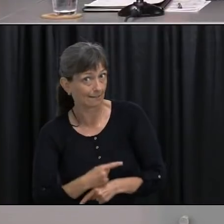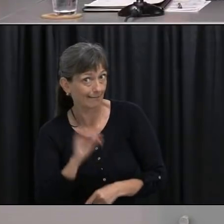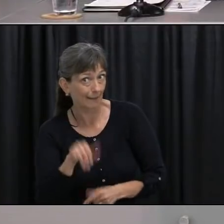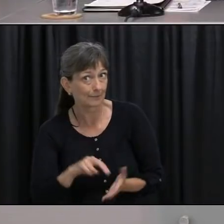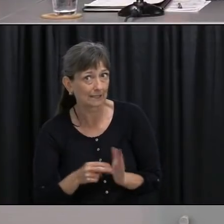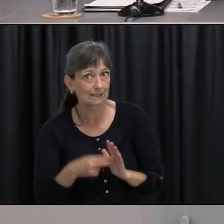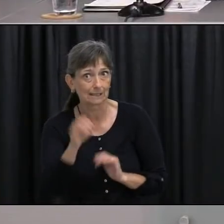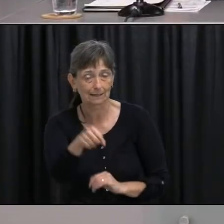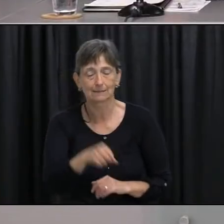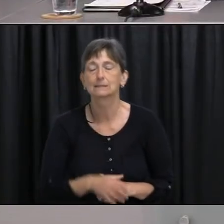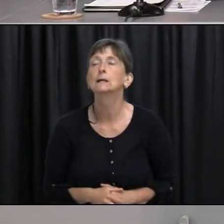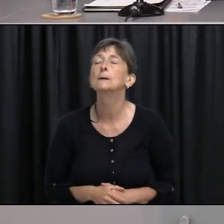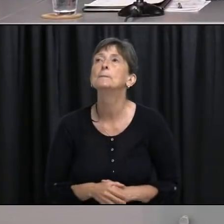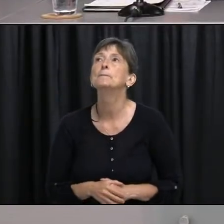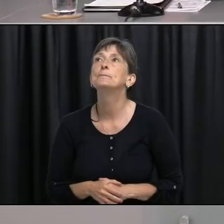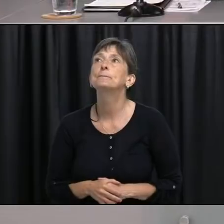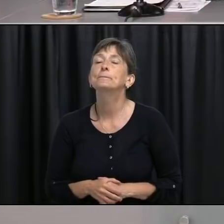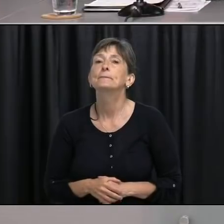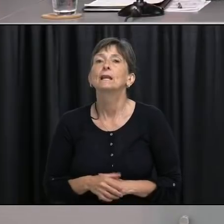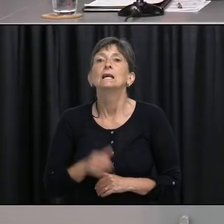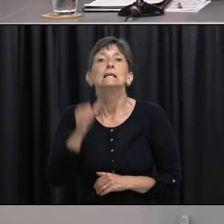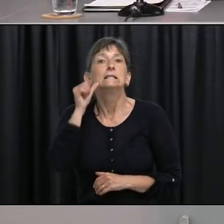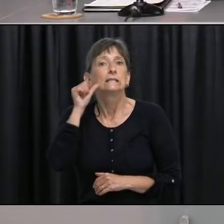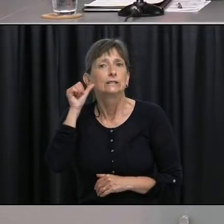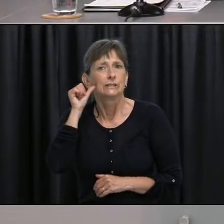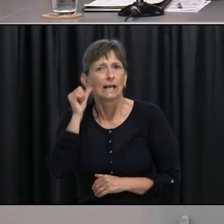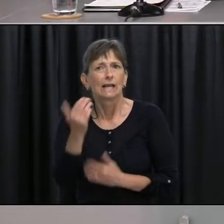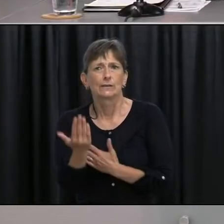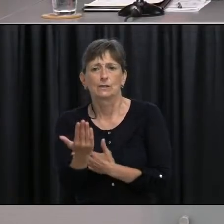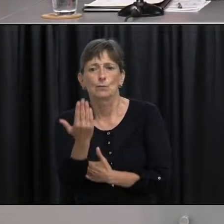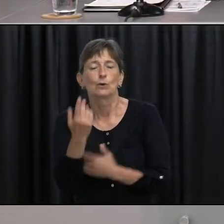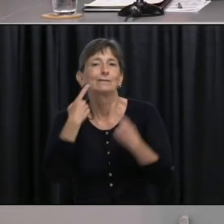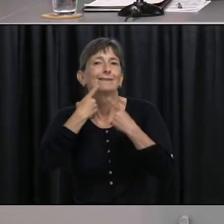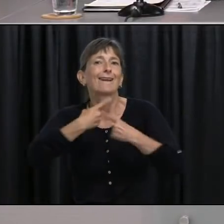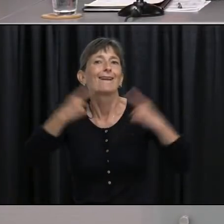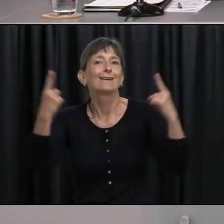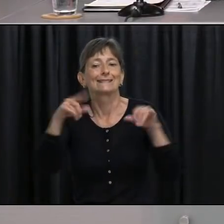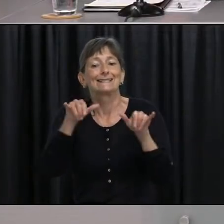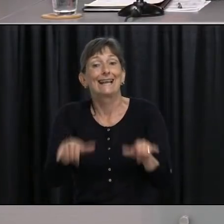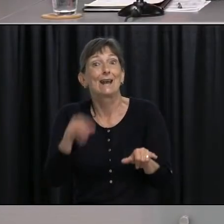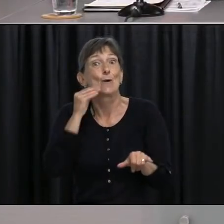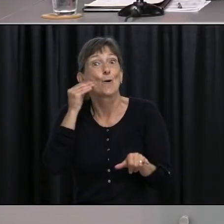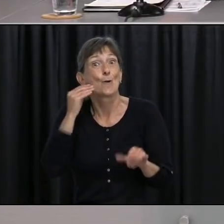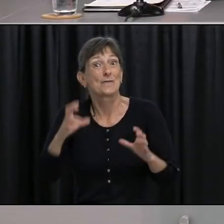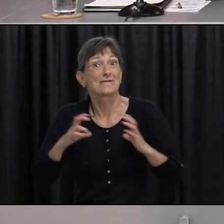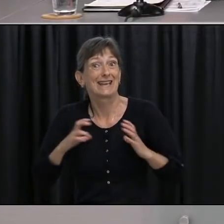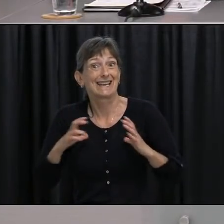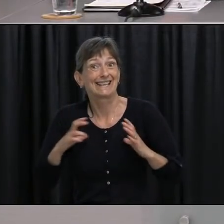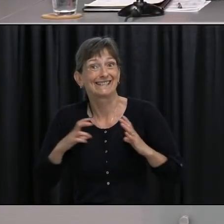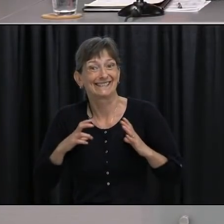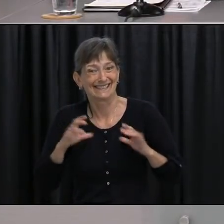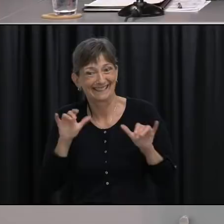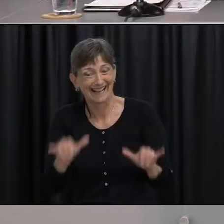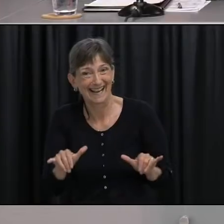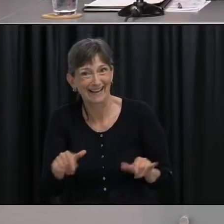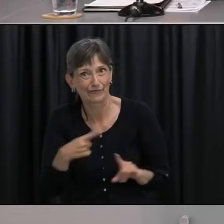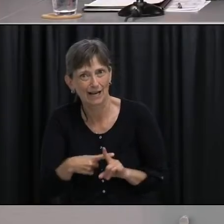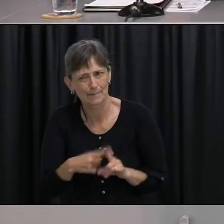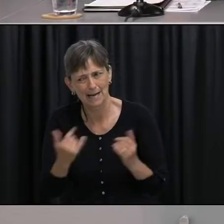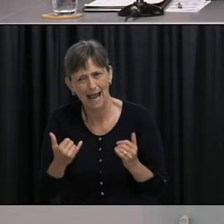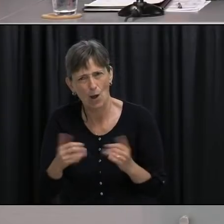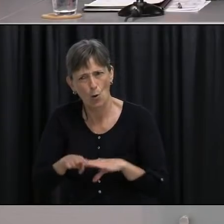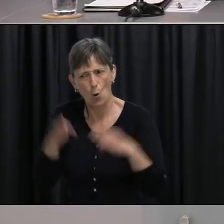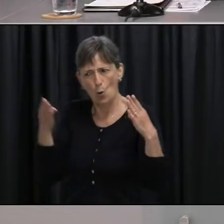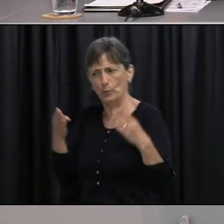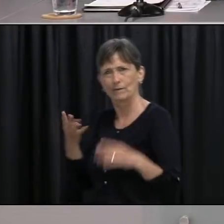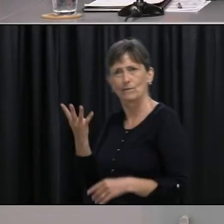Yesterday and this morning, the province launched its stay-home year, but now today we're opening up the borders as of July 3rd and then